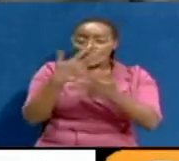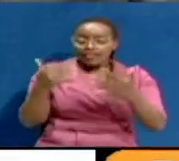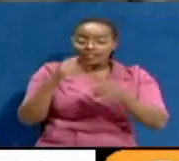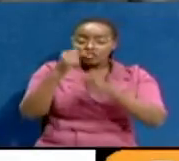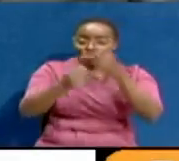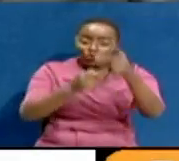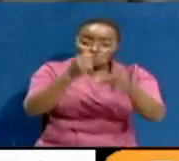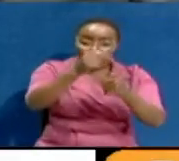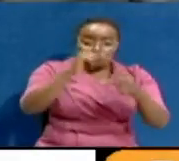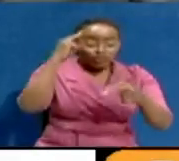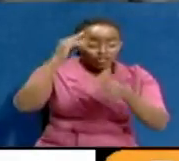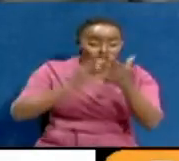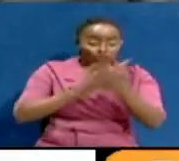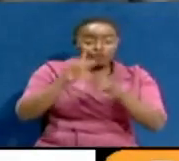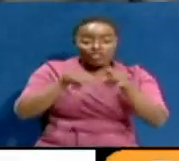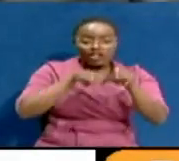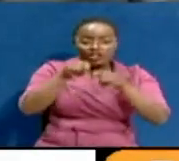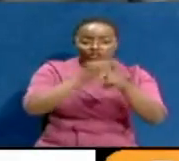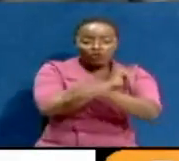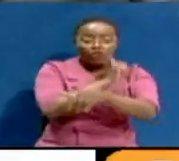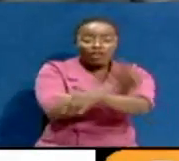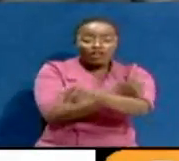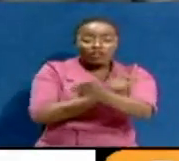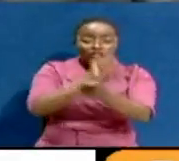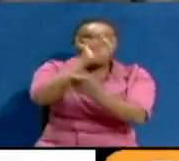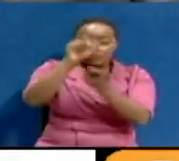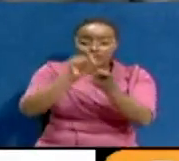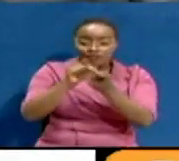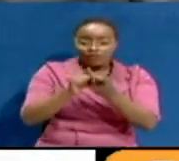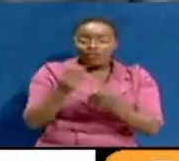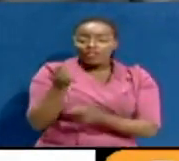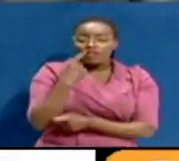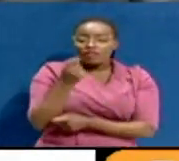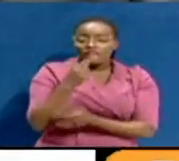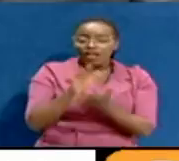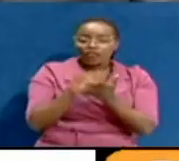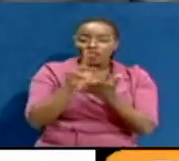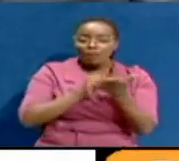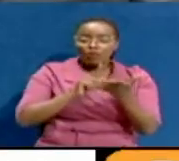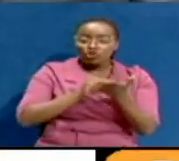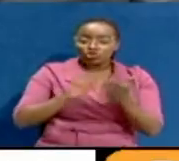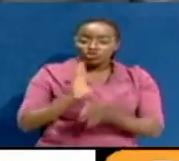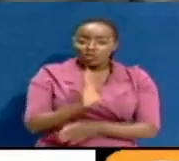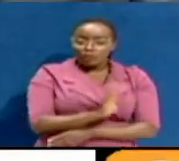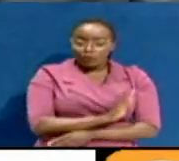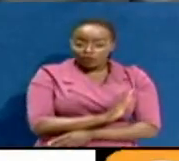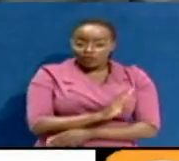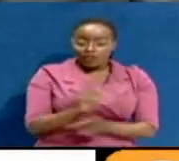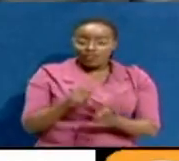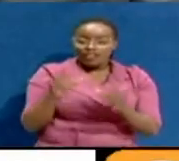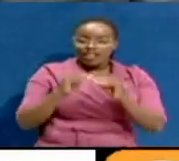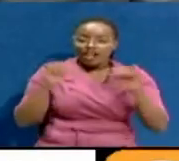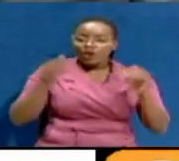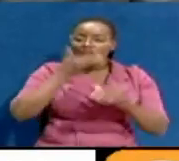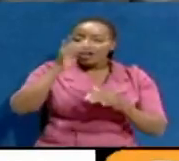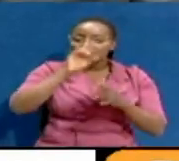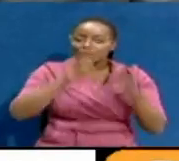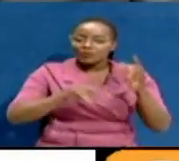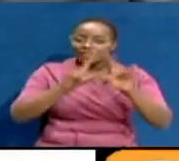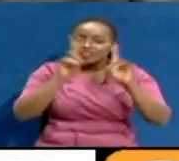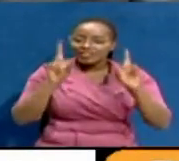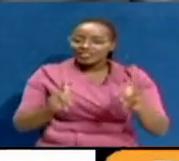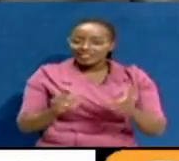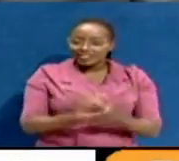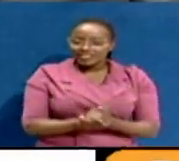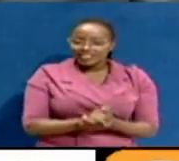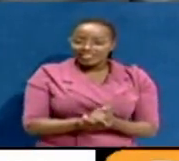under consideration by the regulatory authorities, specifically the Pharmacy and Poisons Board. Okay, and the long answer?